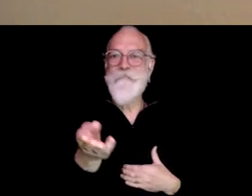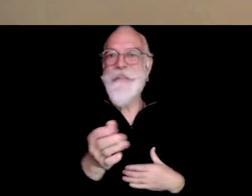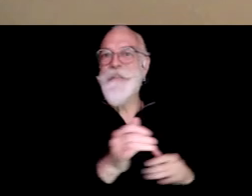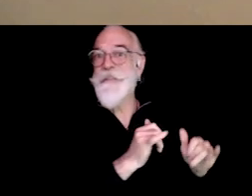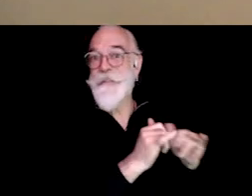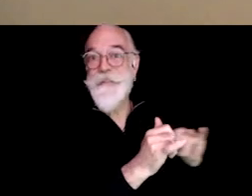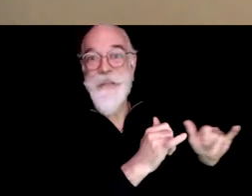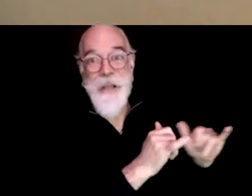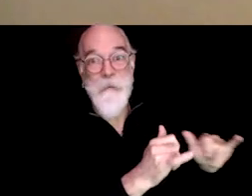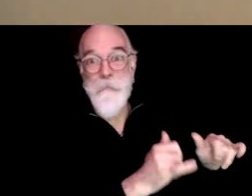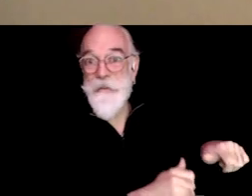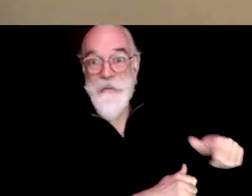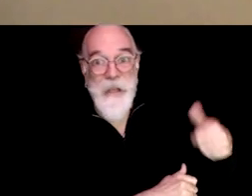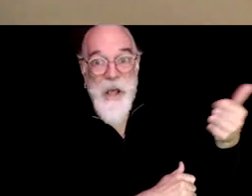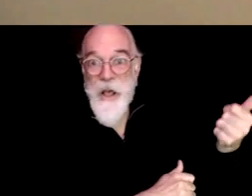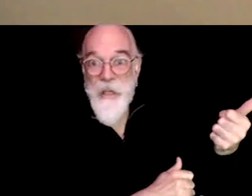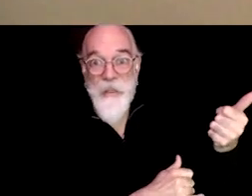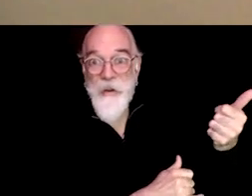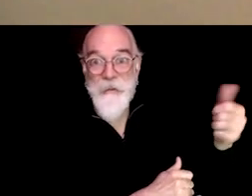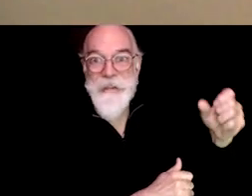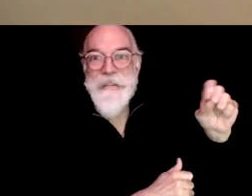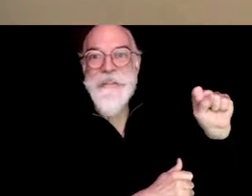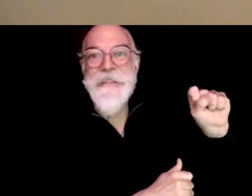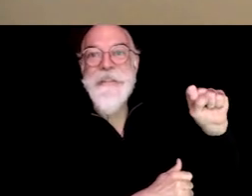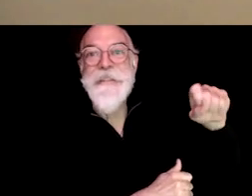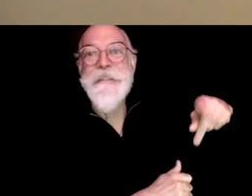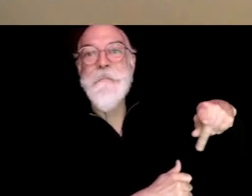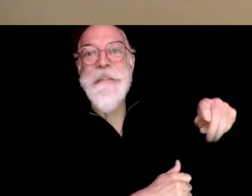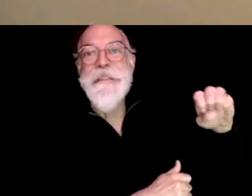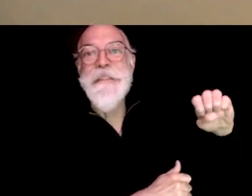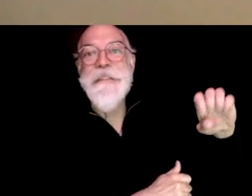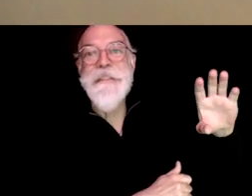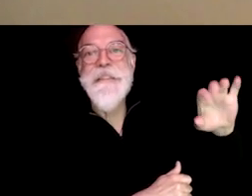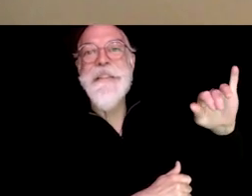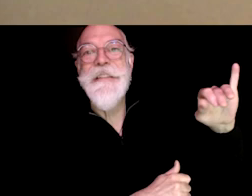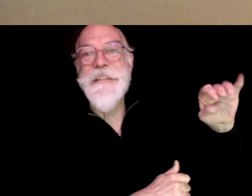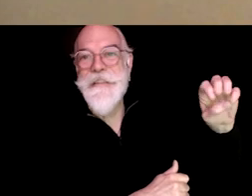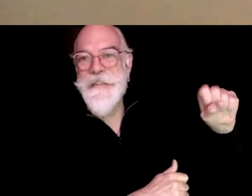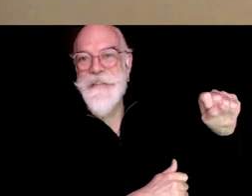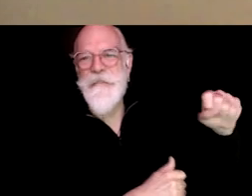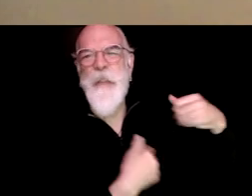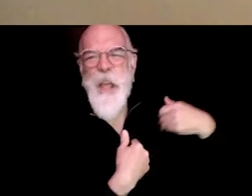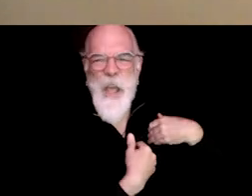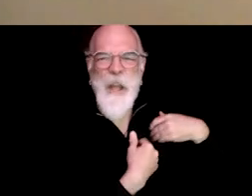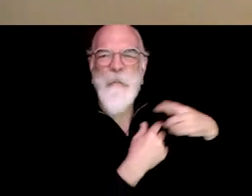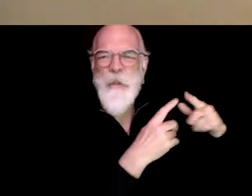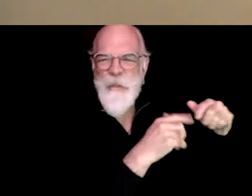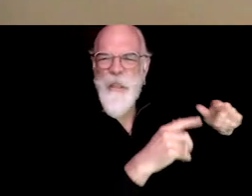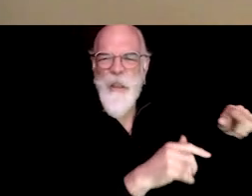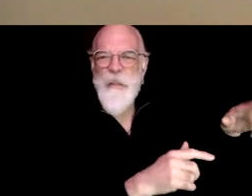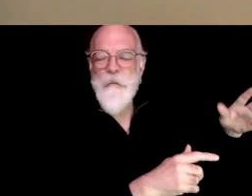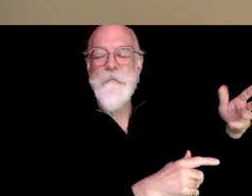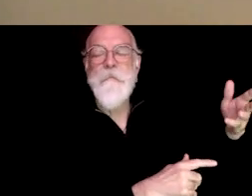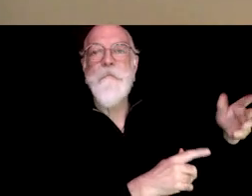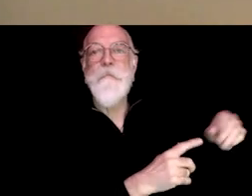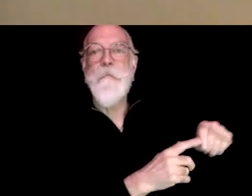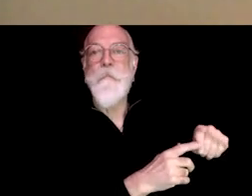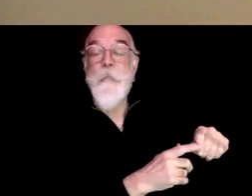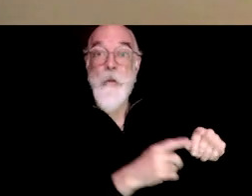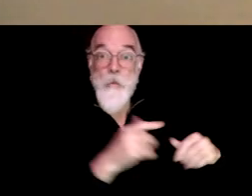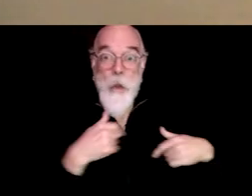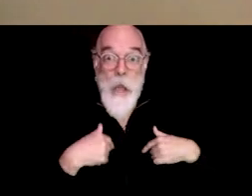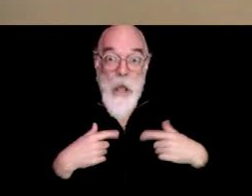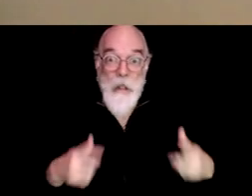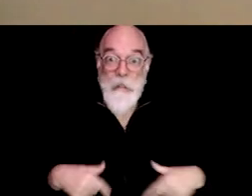other species. One thing living in Idledale that I'm aware of is